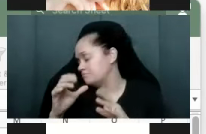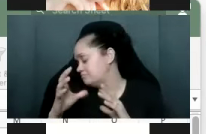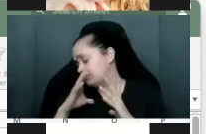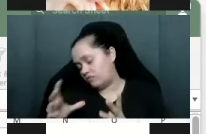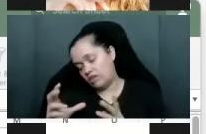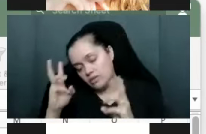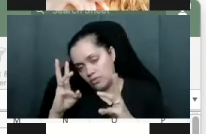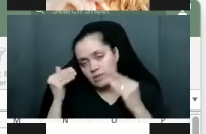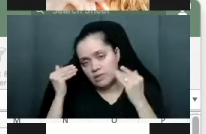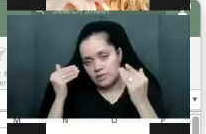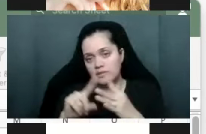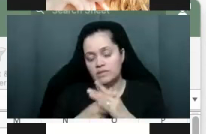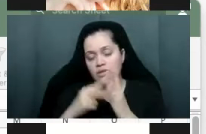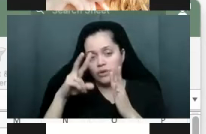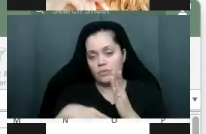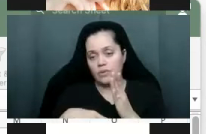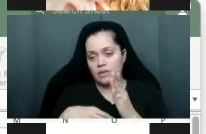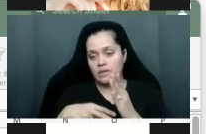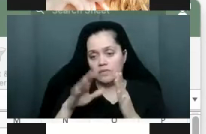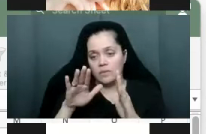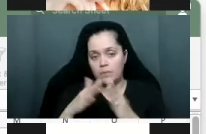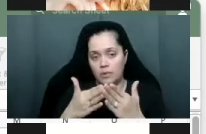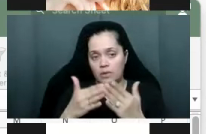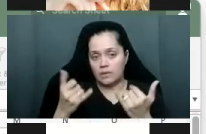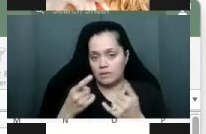Just go ahead and start reading from the textbook.